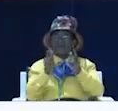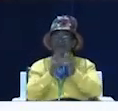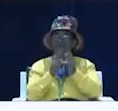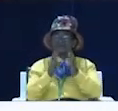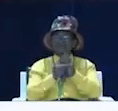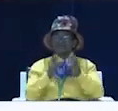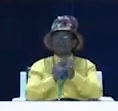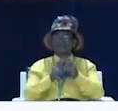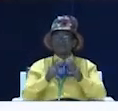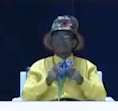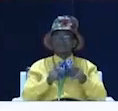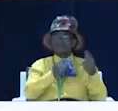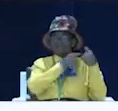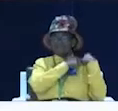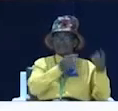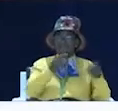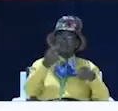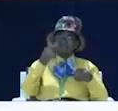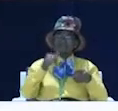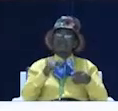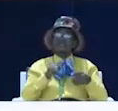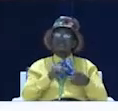this is not my building.